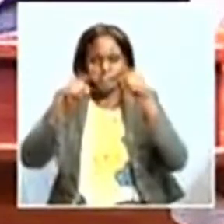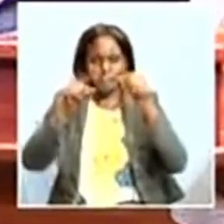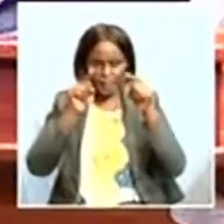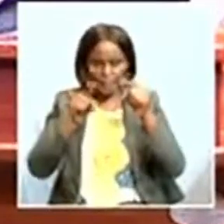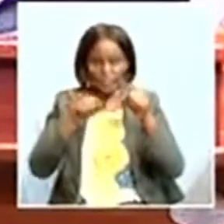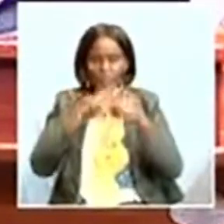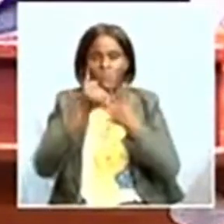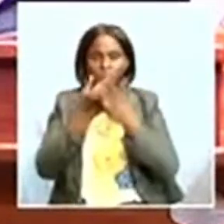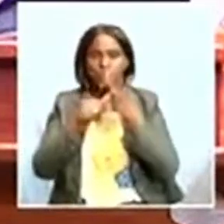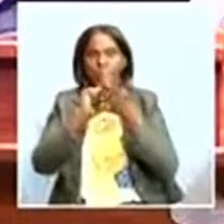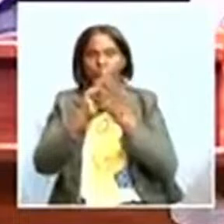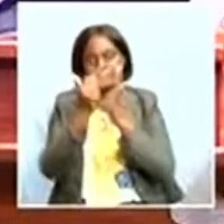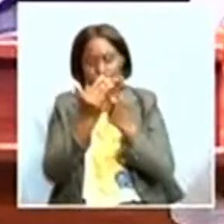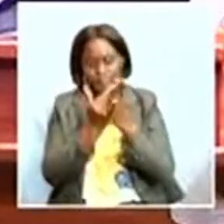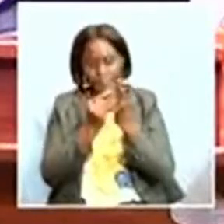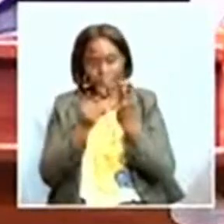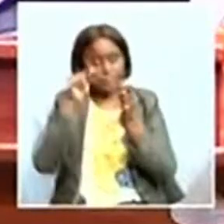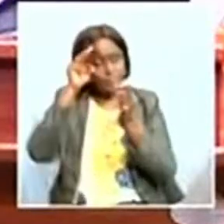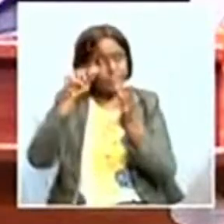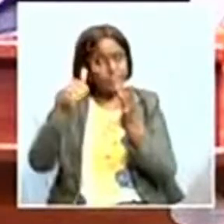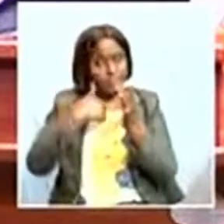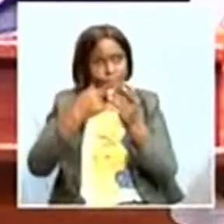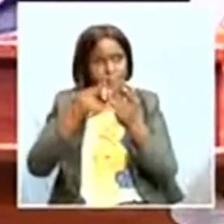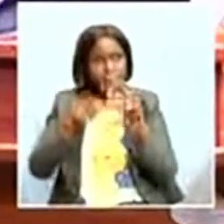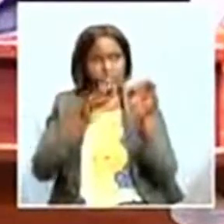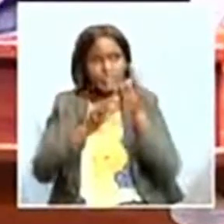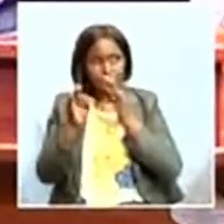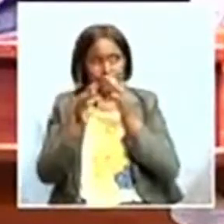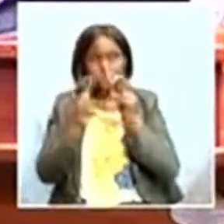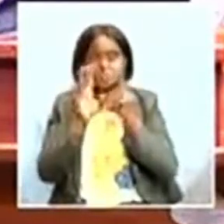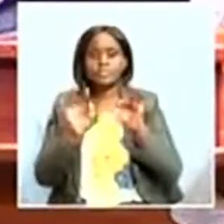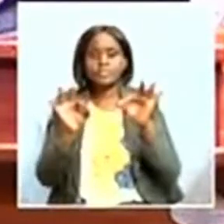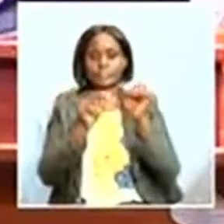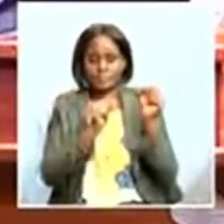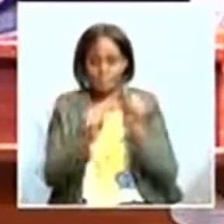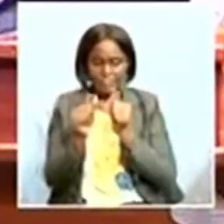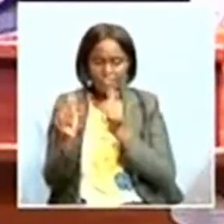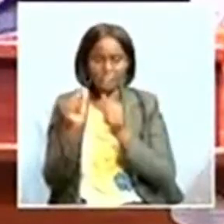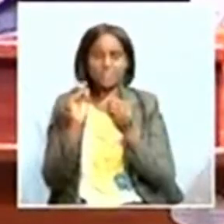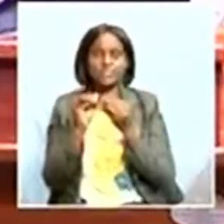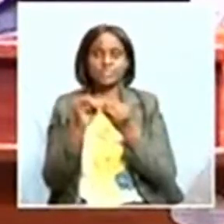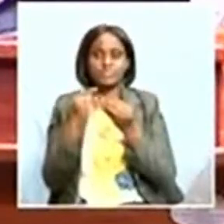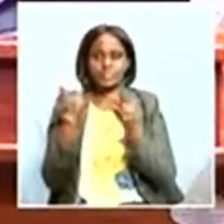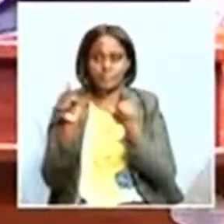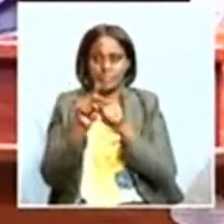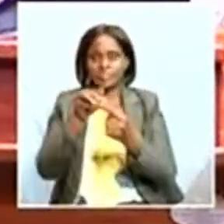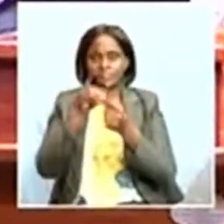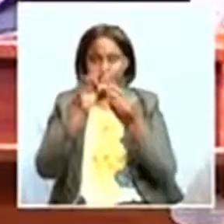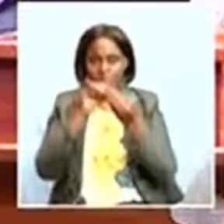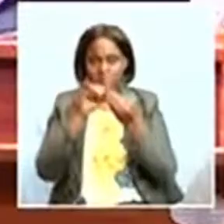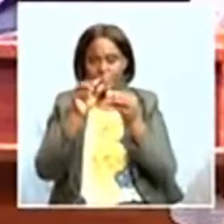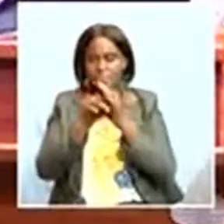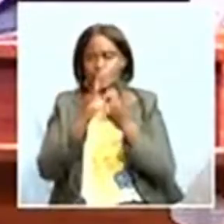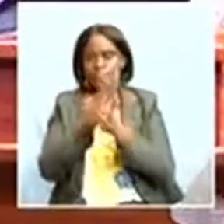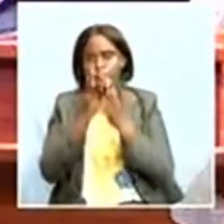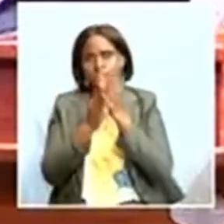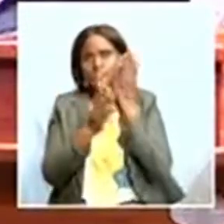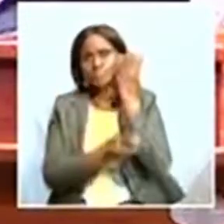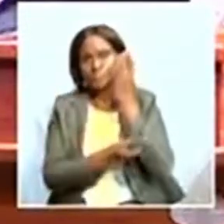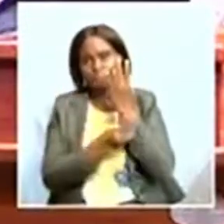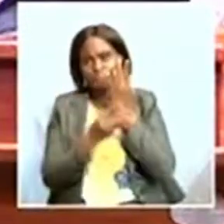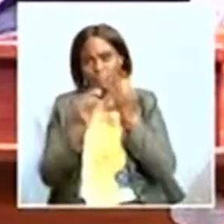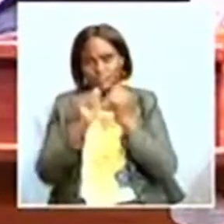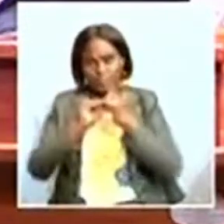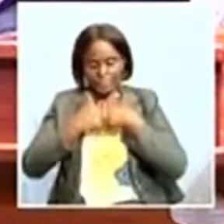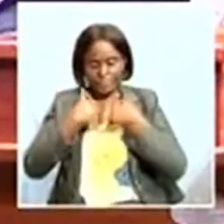our education agenda, the Ministry has outlined key strategic actions, particularly in infrastructure development.